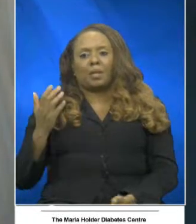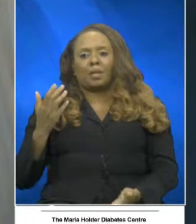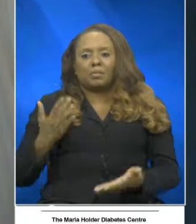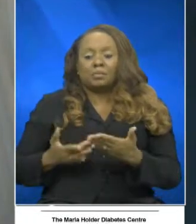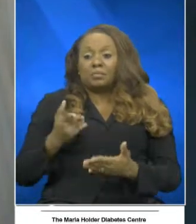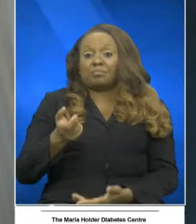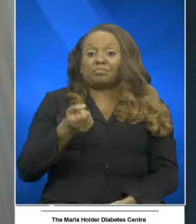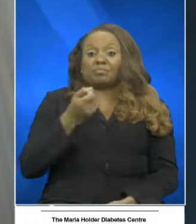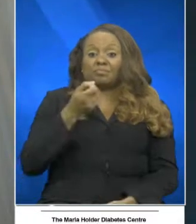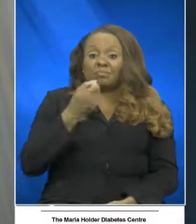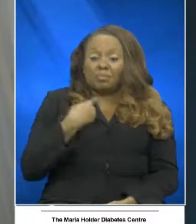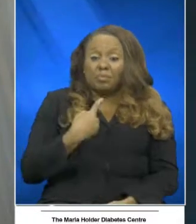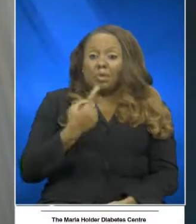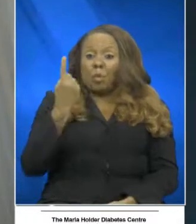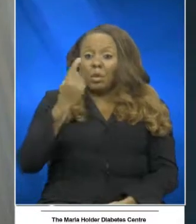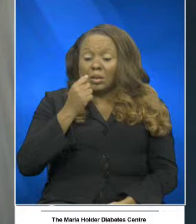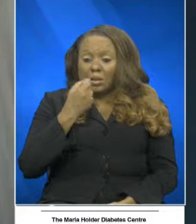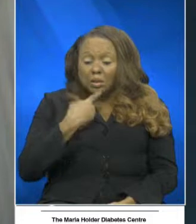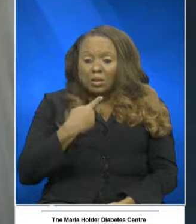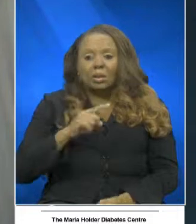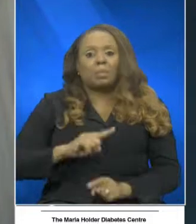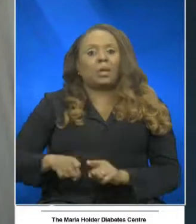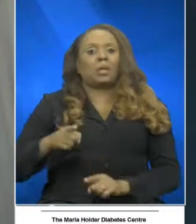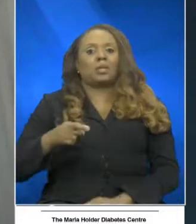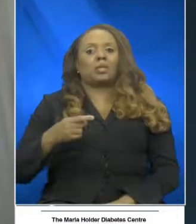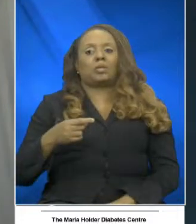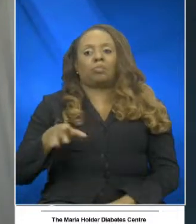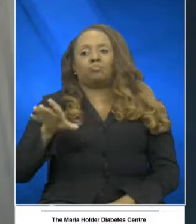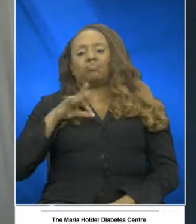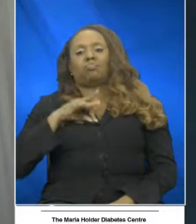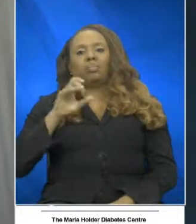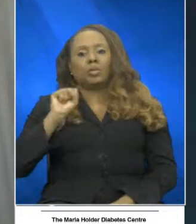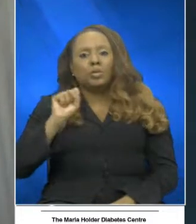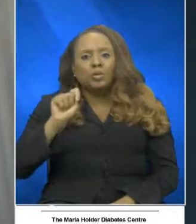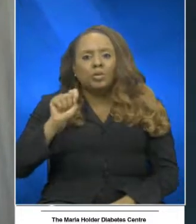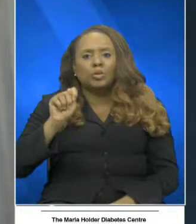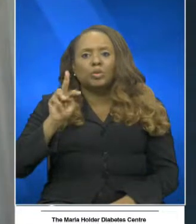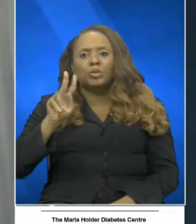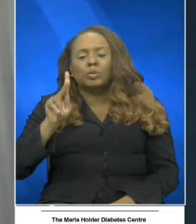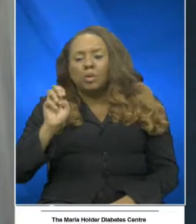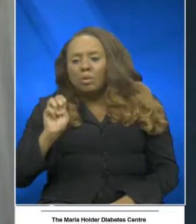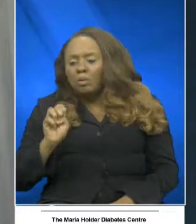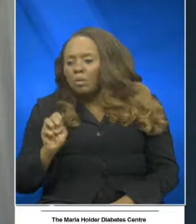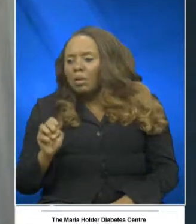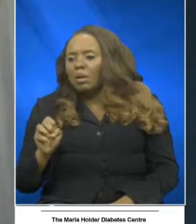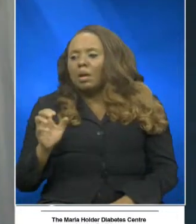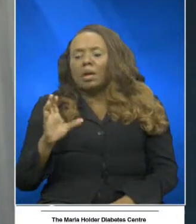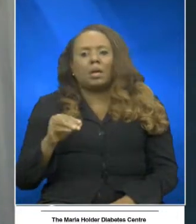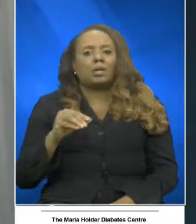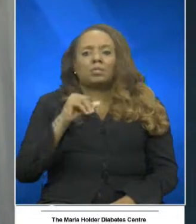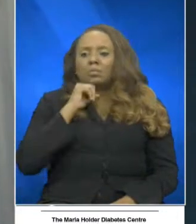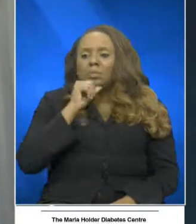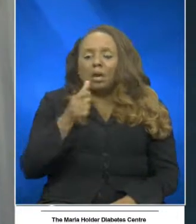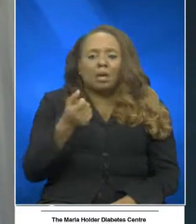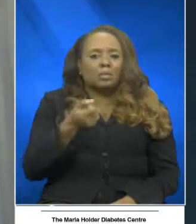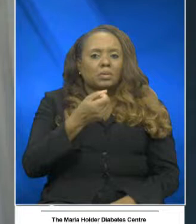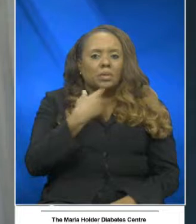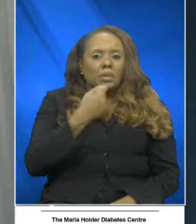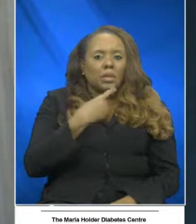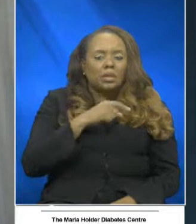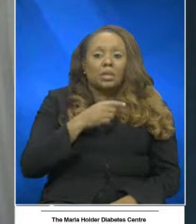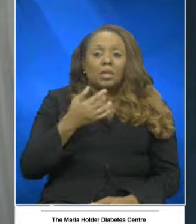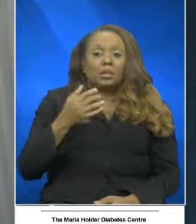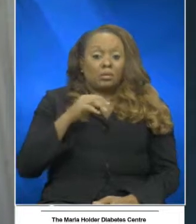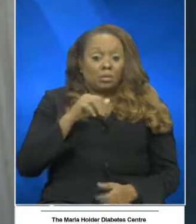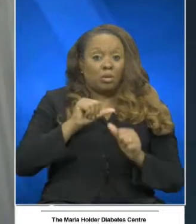because you've come and you've had a stroke and you've not been taking your medication for 5 years, 4 years, doctors now have to control